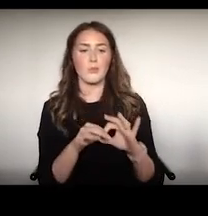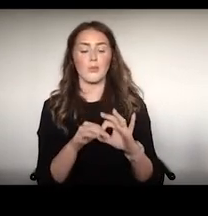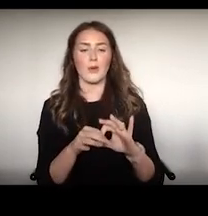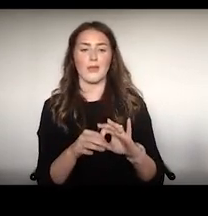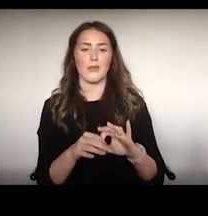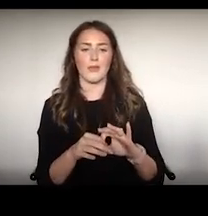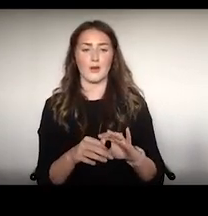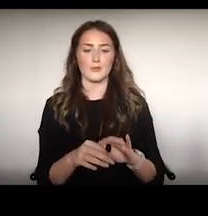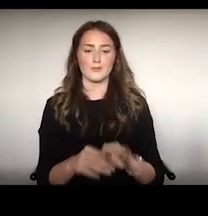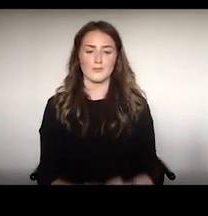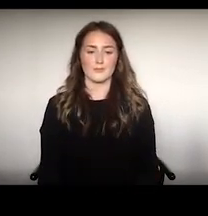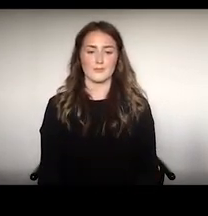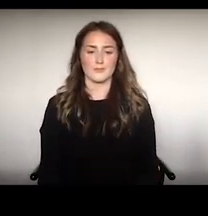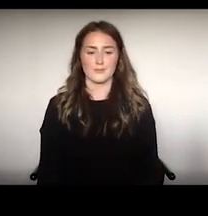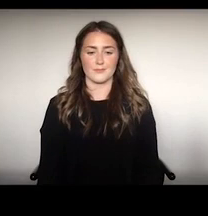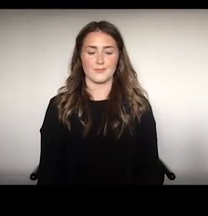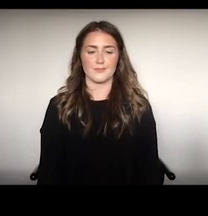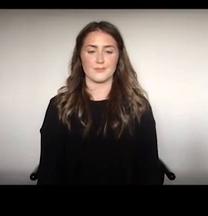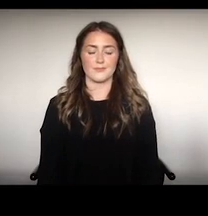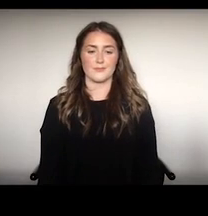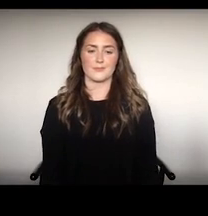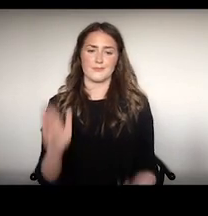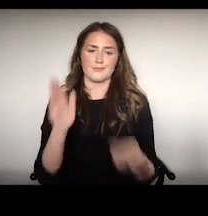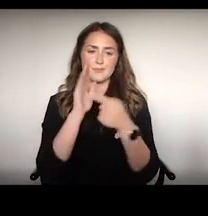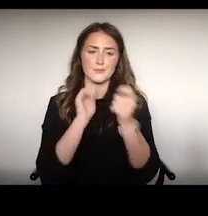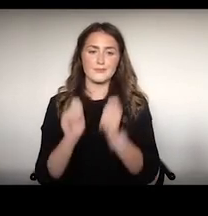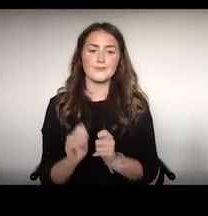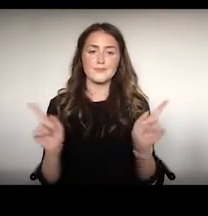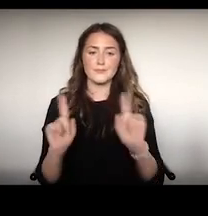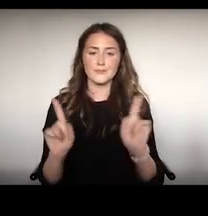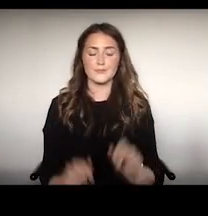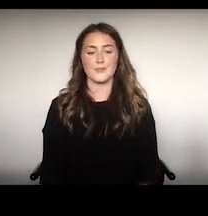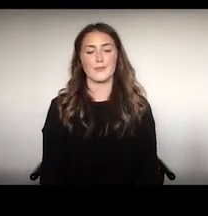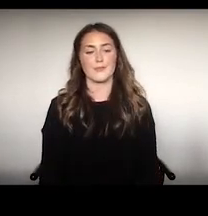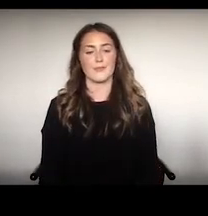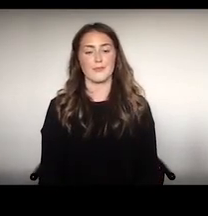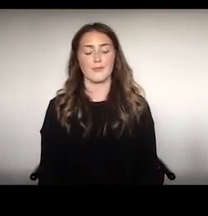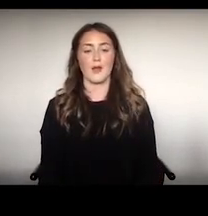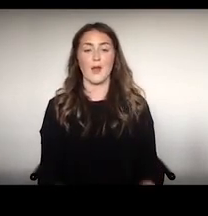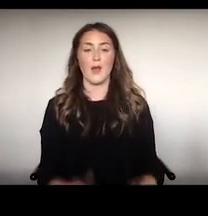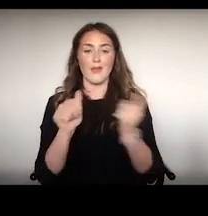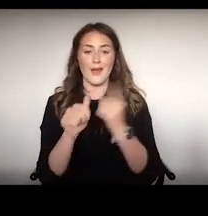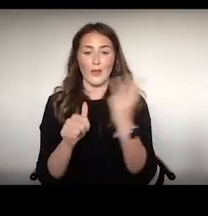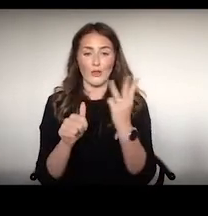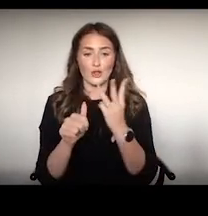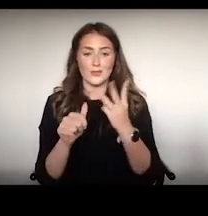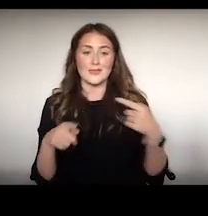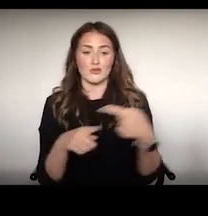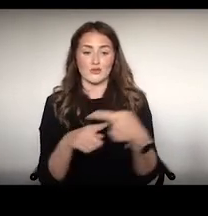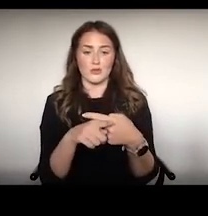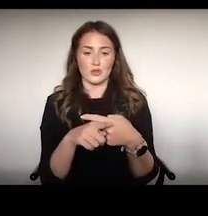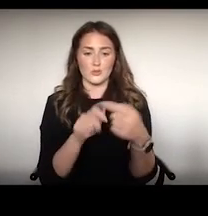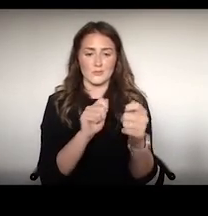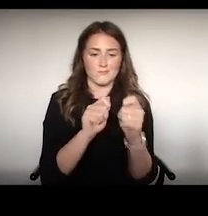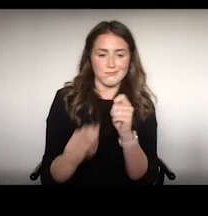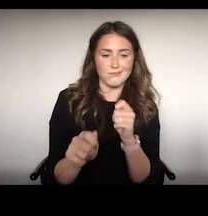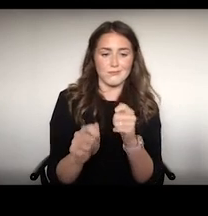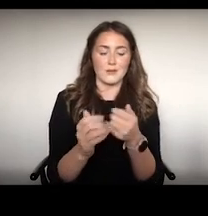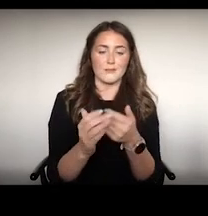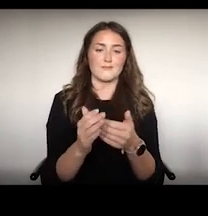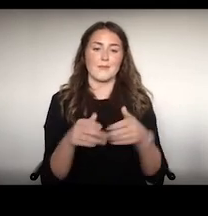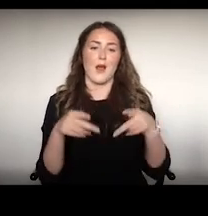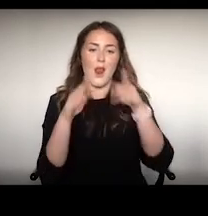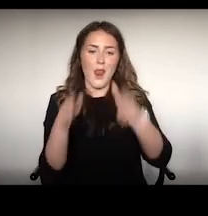and restrictions associated with the utility networks when the work is complete. Here are some of the key changes. We've modified